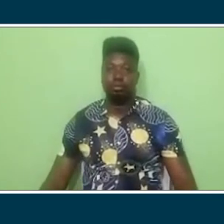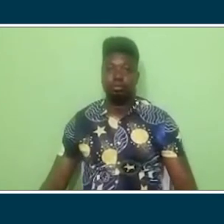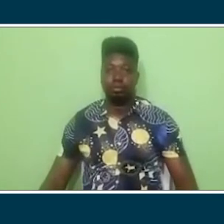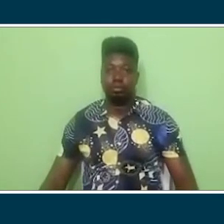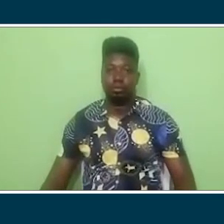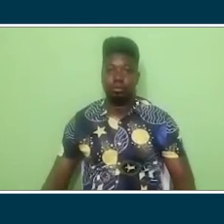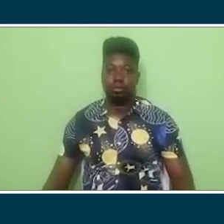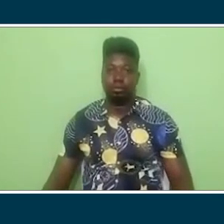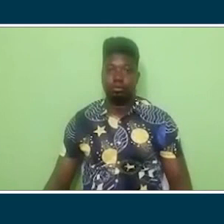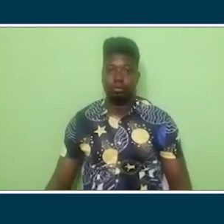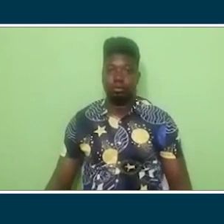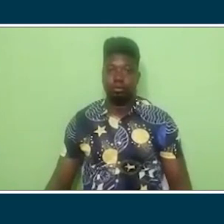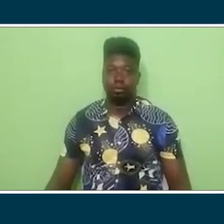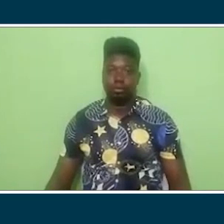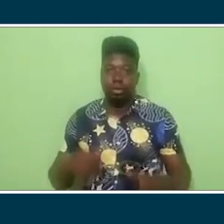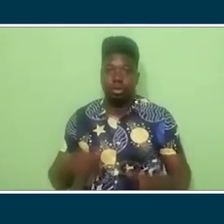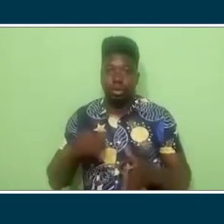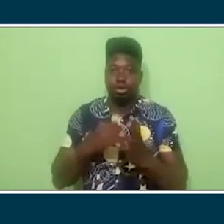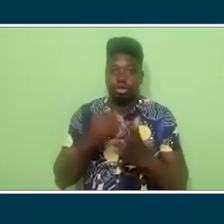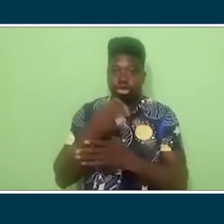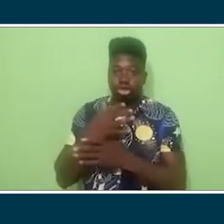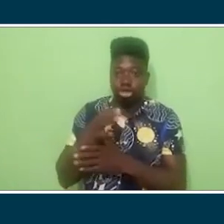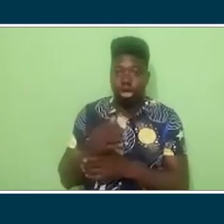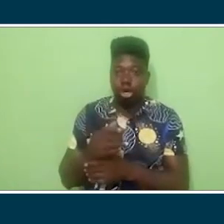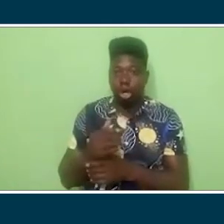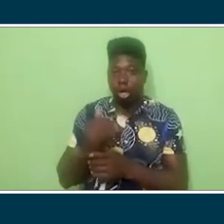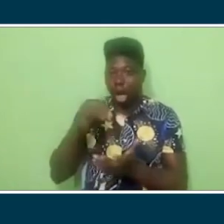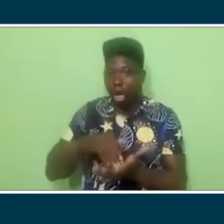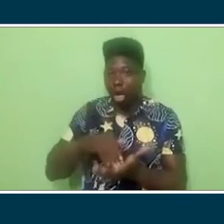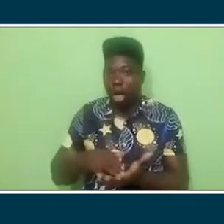sharing and just again marinating on how